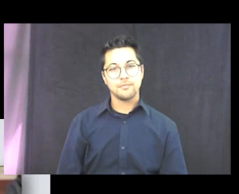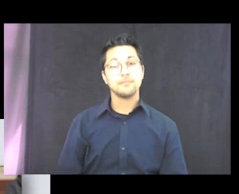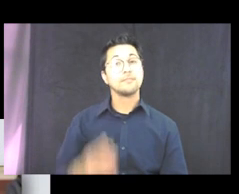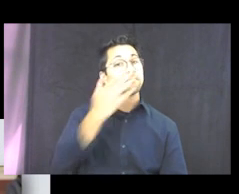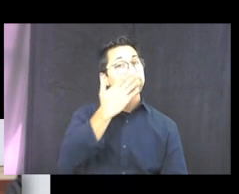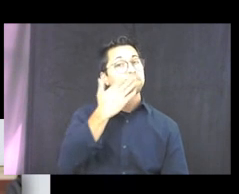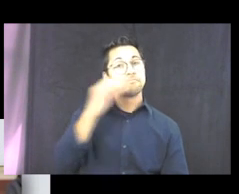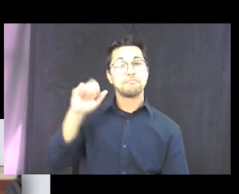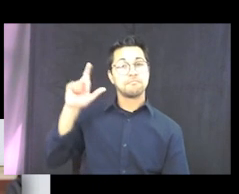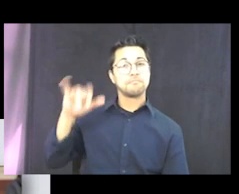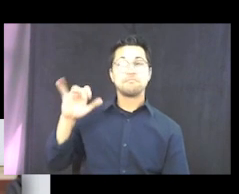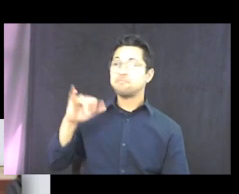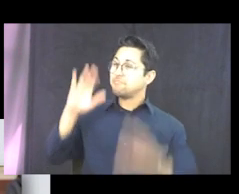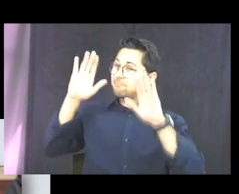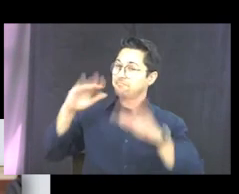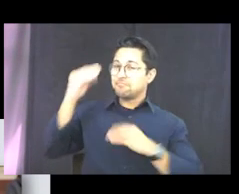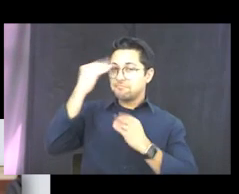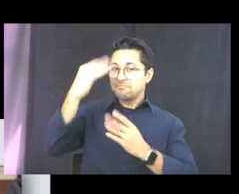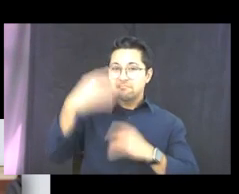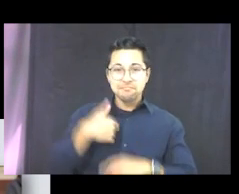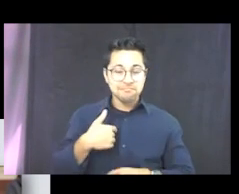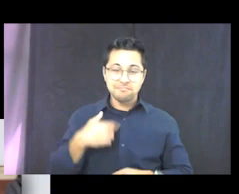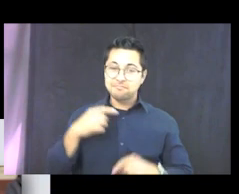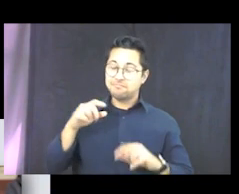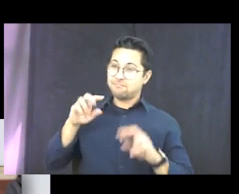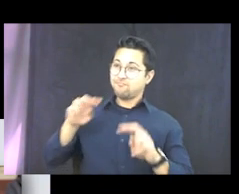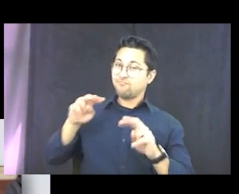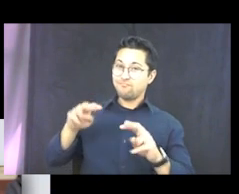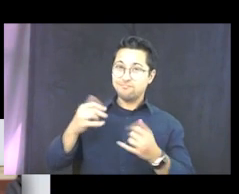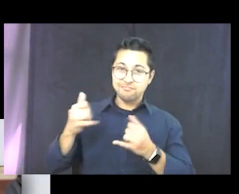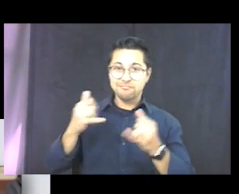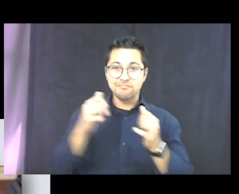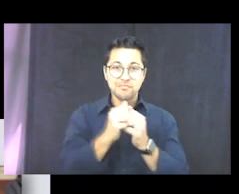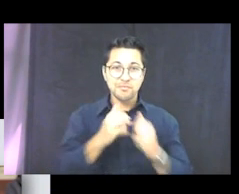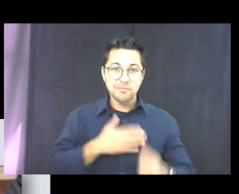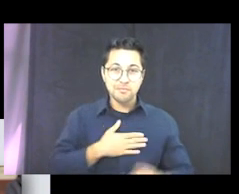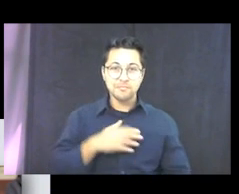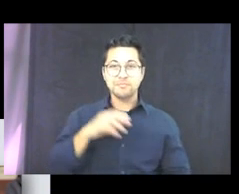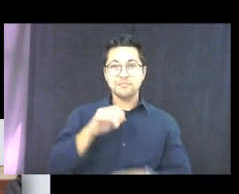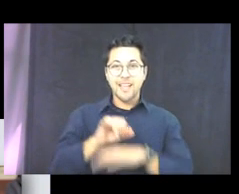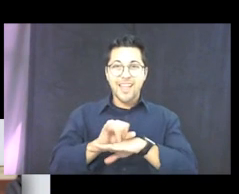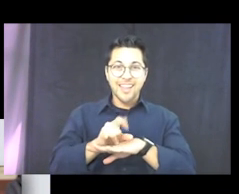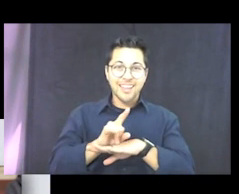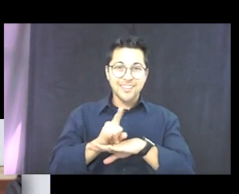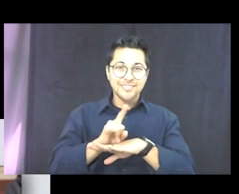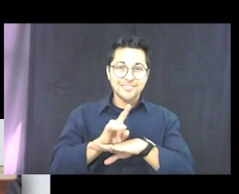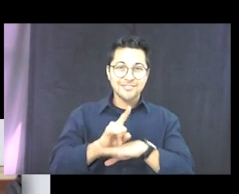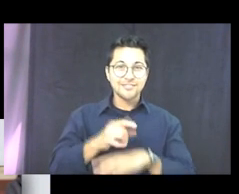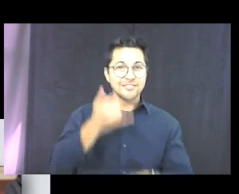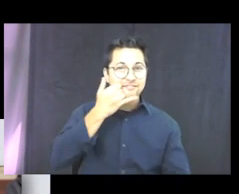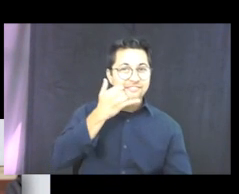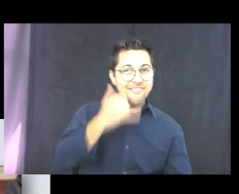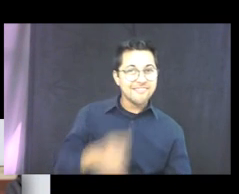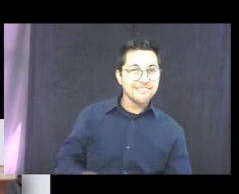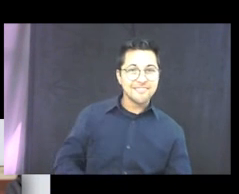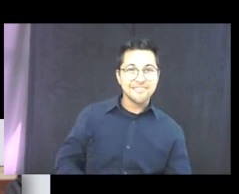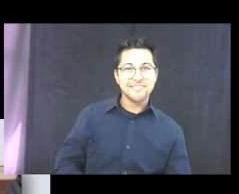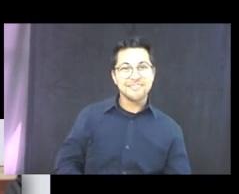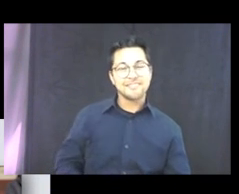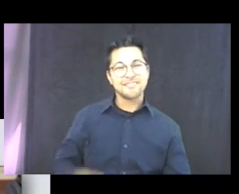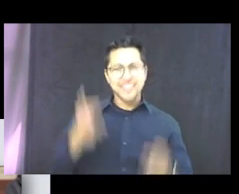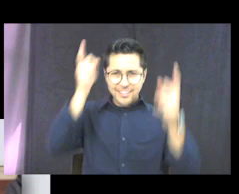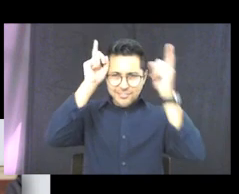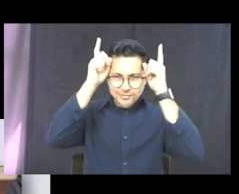Thank you, Allie. That was terrific information. I can hardly wait to play with my Android cell phone and explore